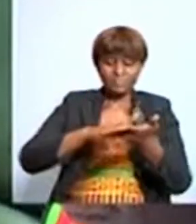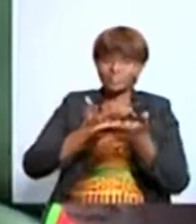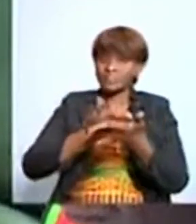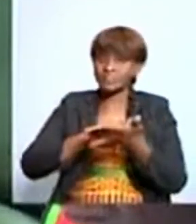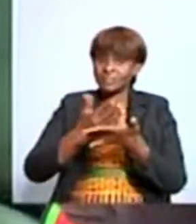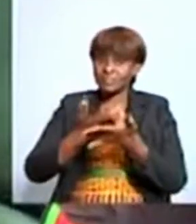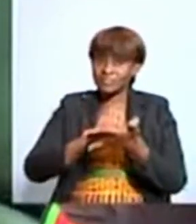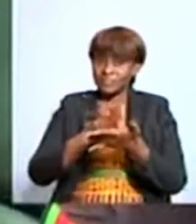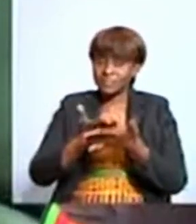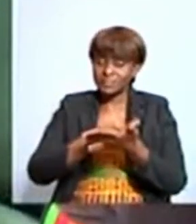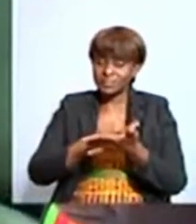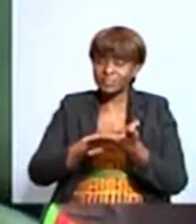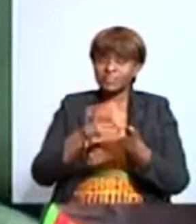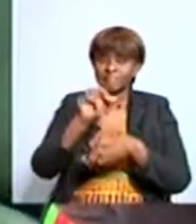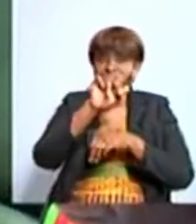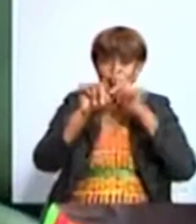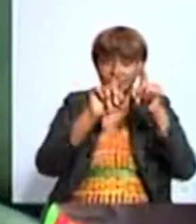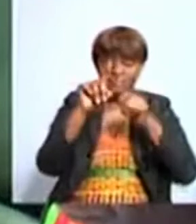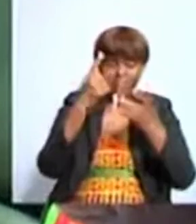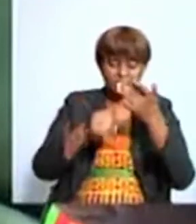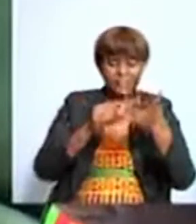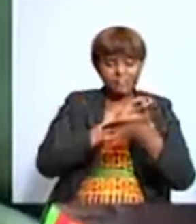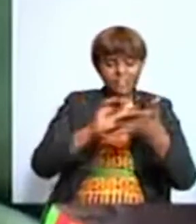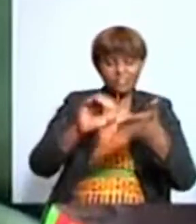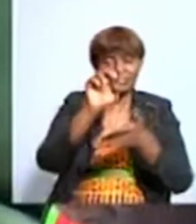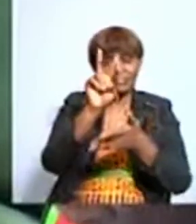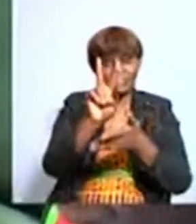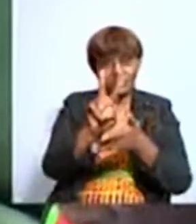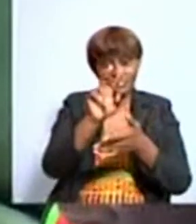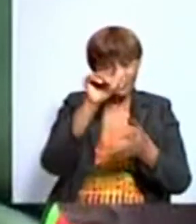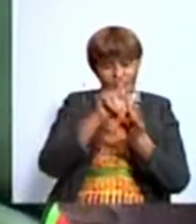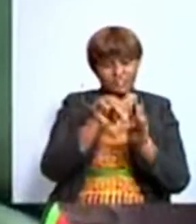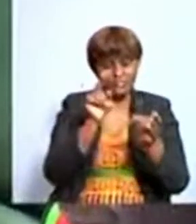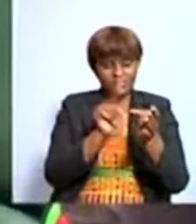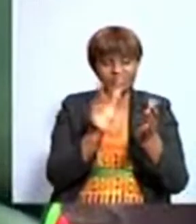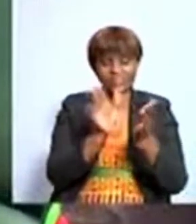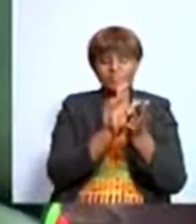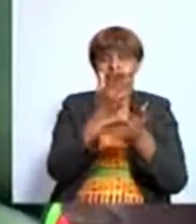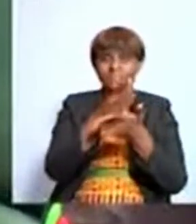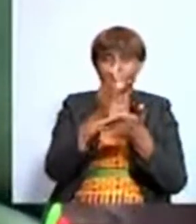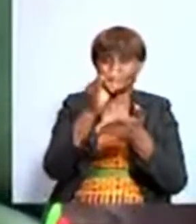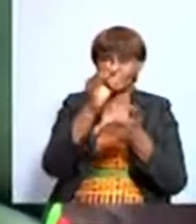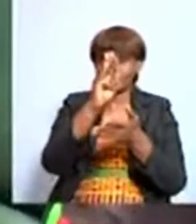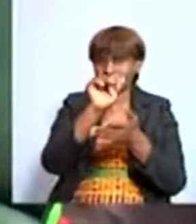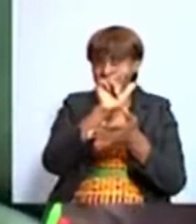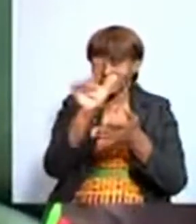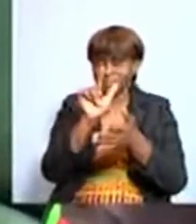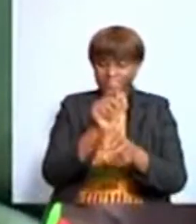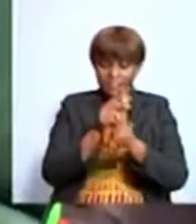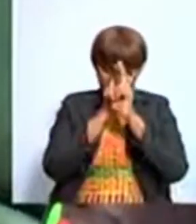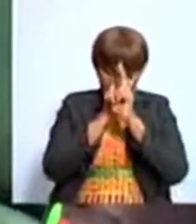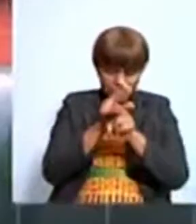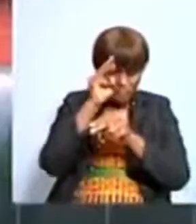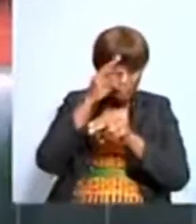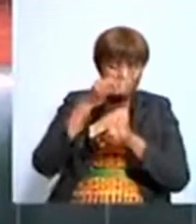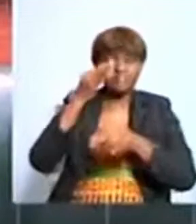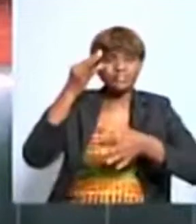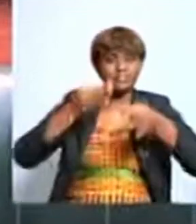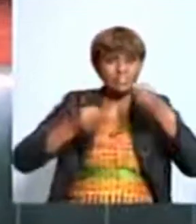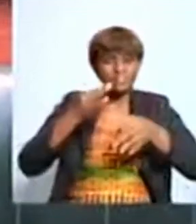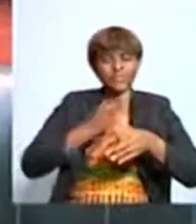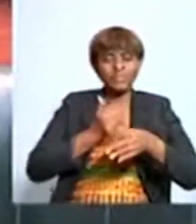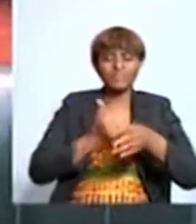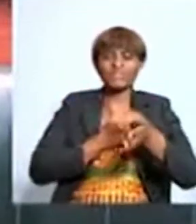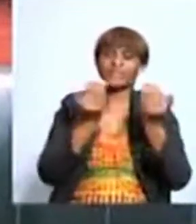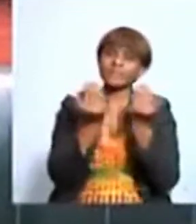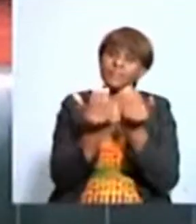interpretation. The question is that Clause 2 stands part of the bill. The Honorable Minister of Justice. I beg to move